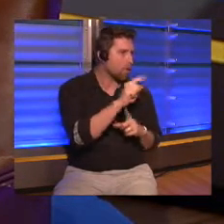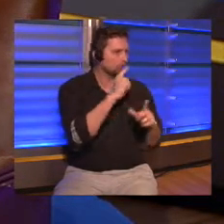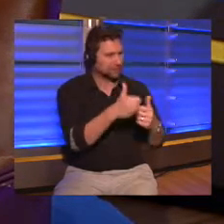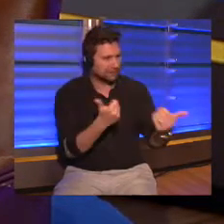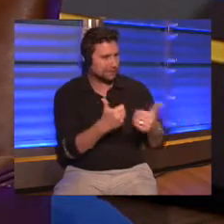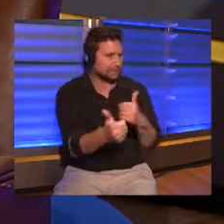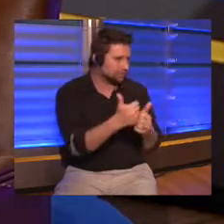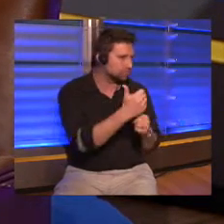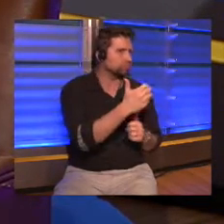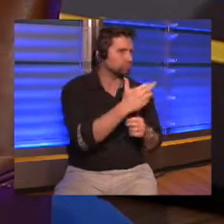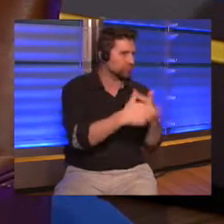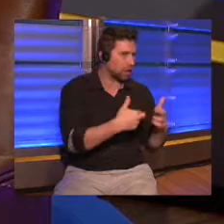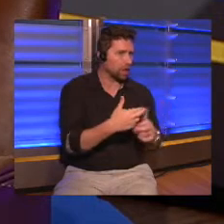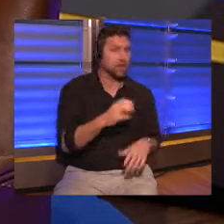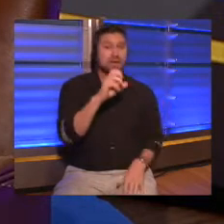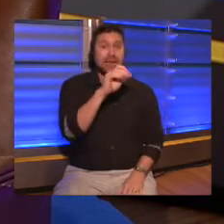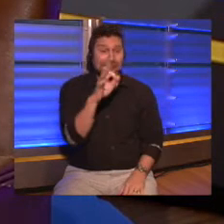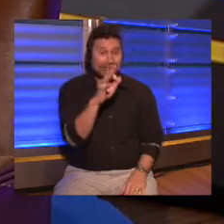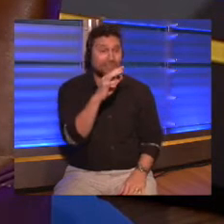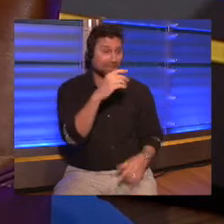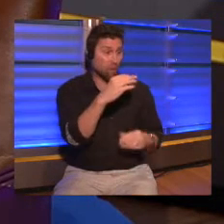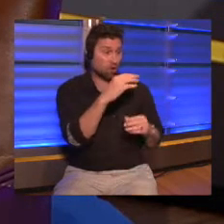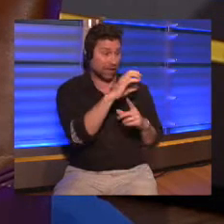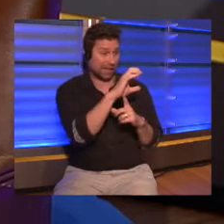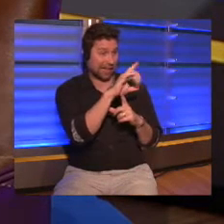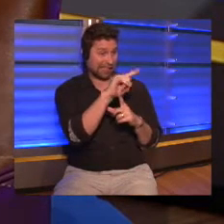Yep. Cliff wrappers go in landfill. Yep.